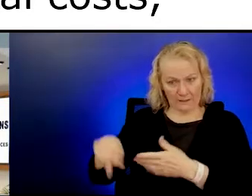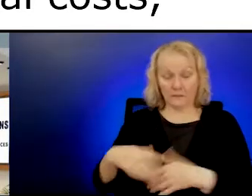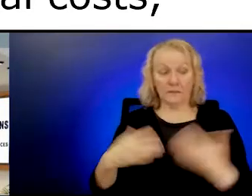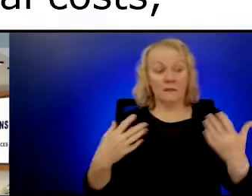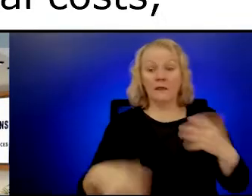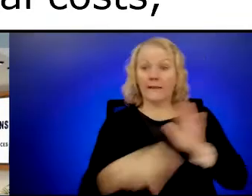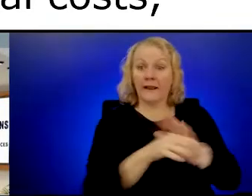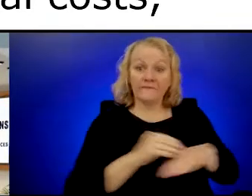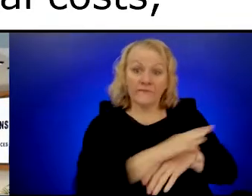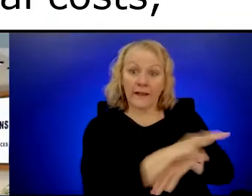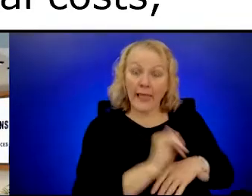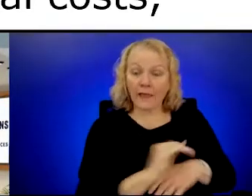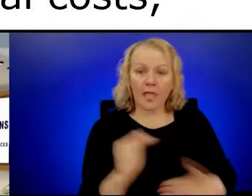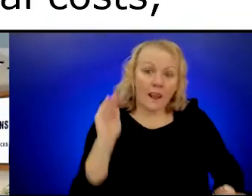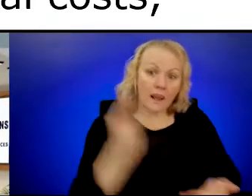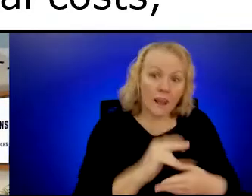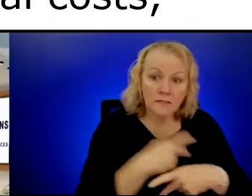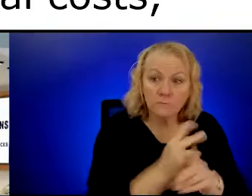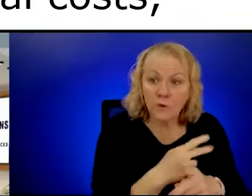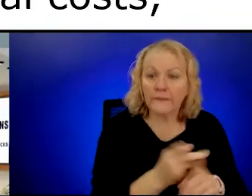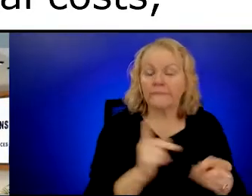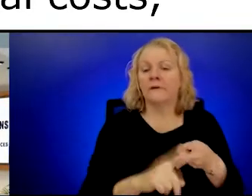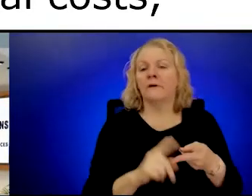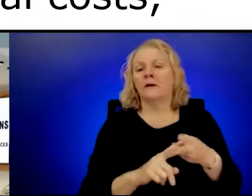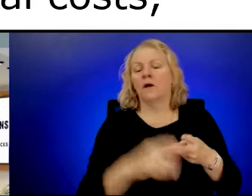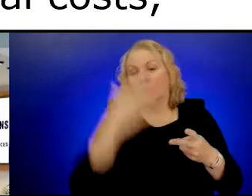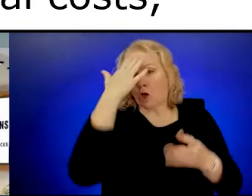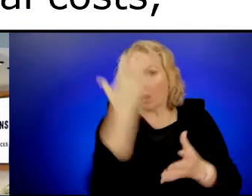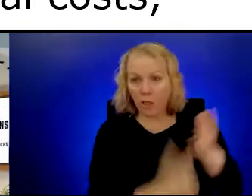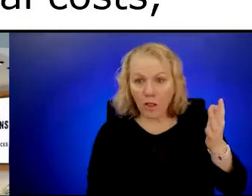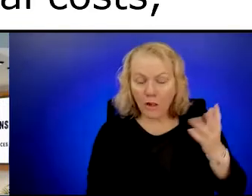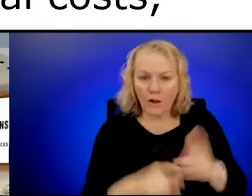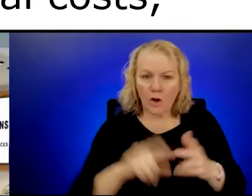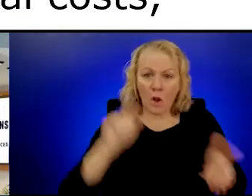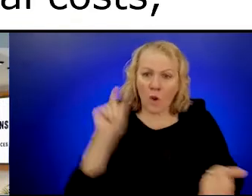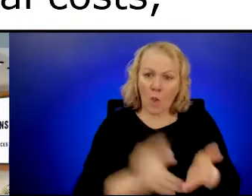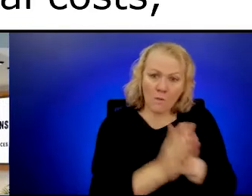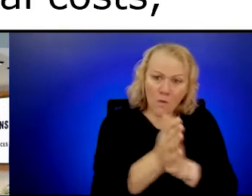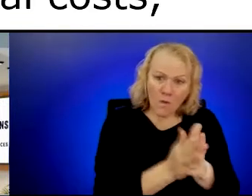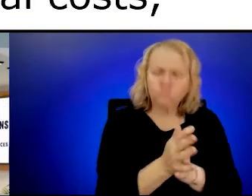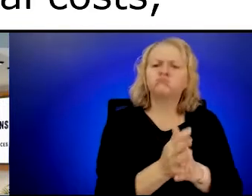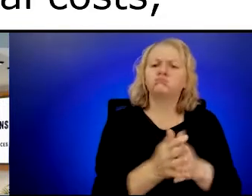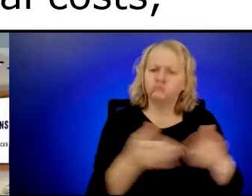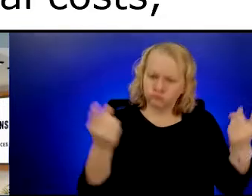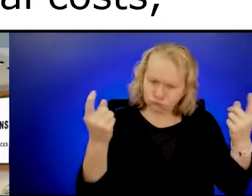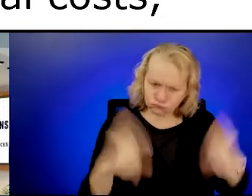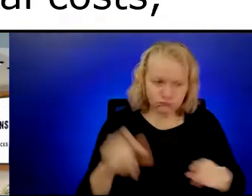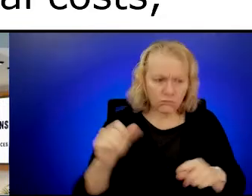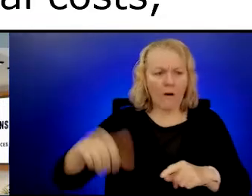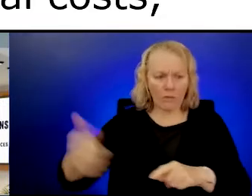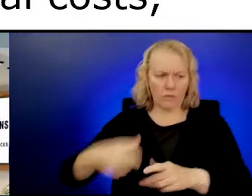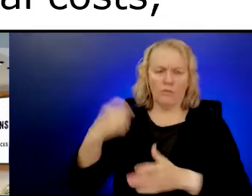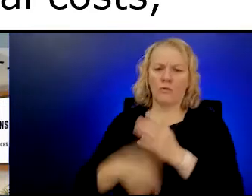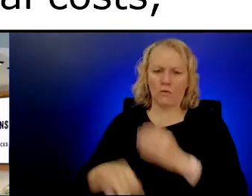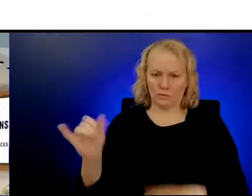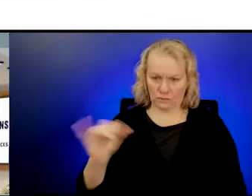as decreased productivity, knowledge loss, and lowered morale, can incur incidental costs as well.